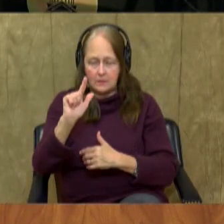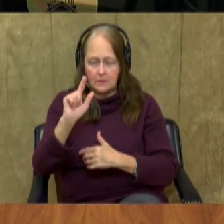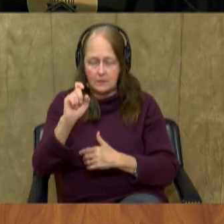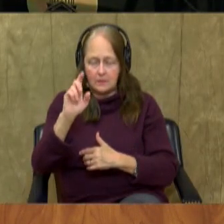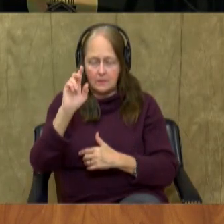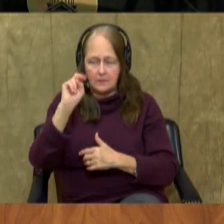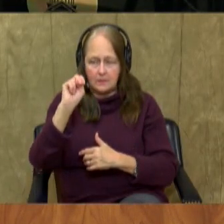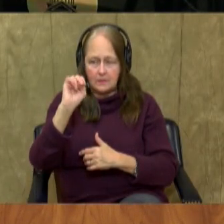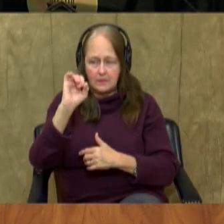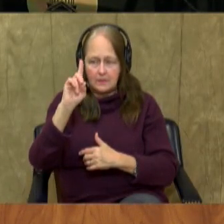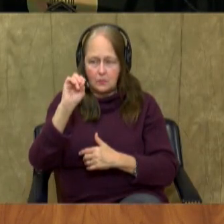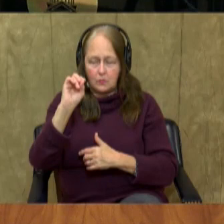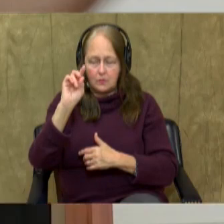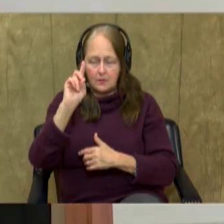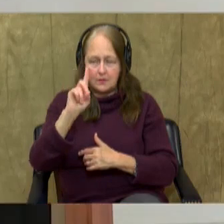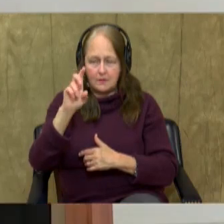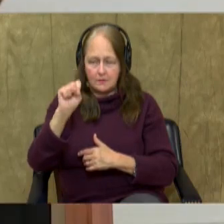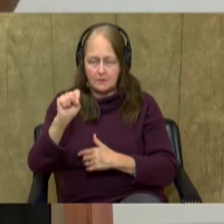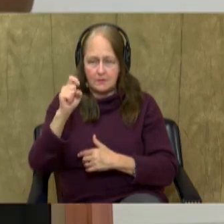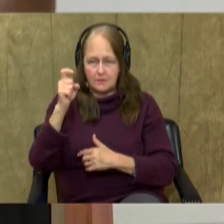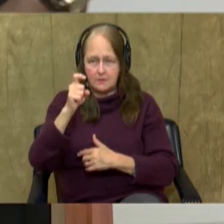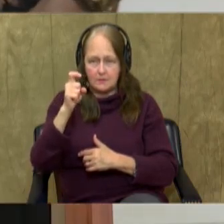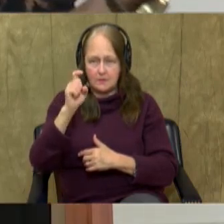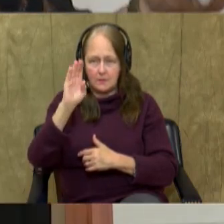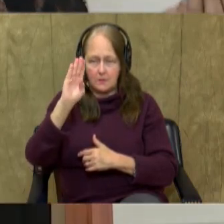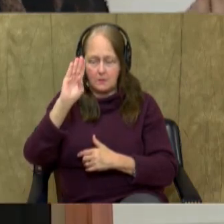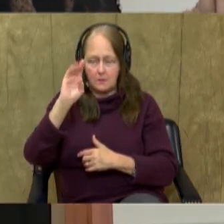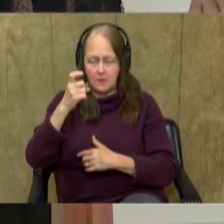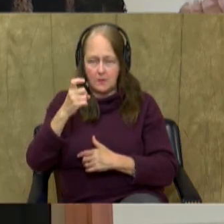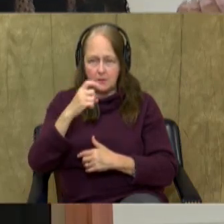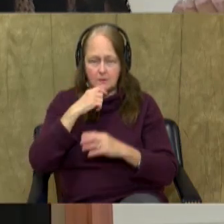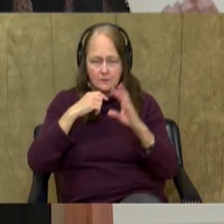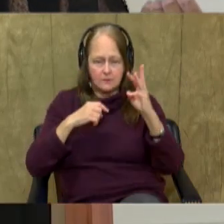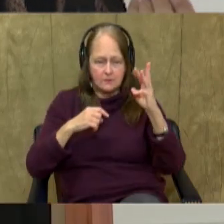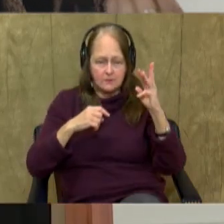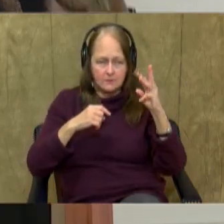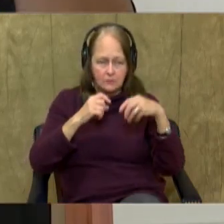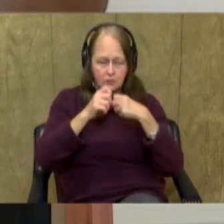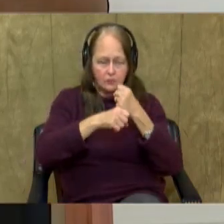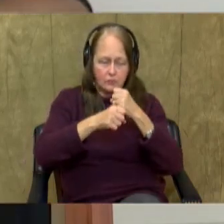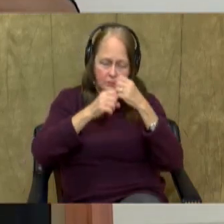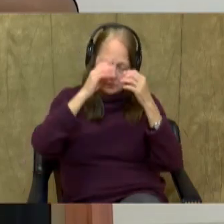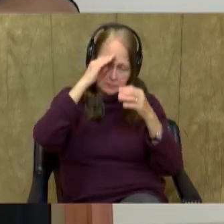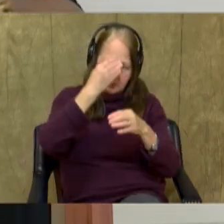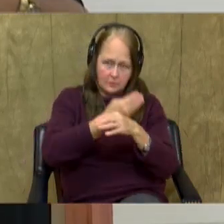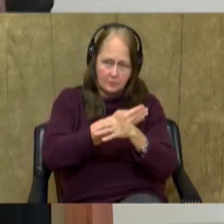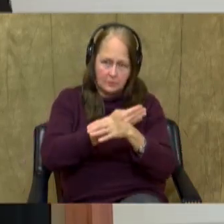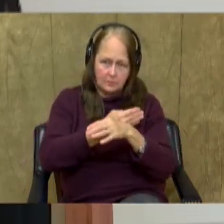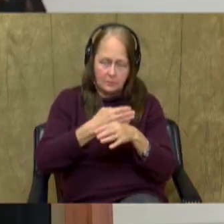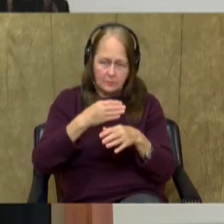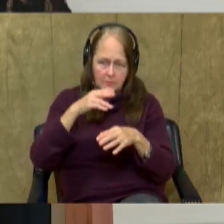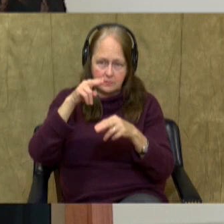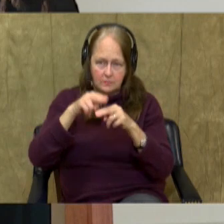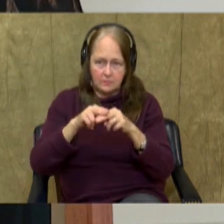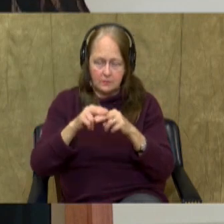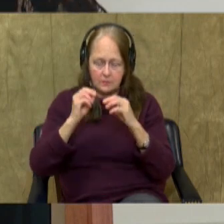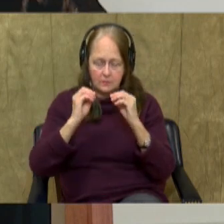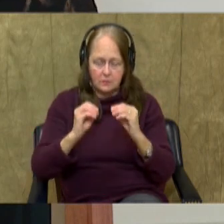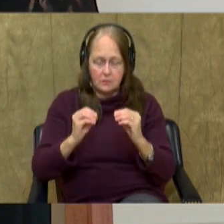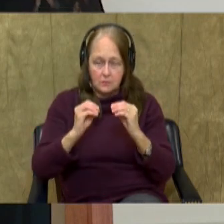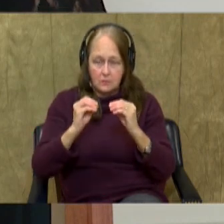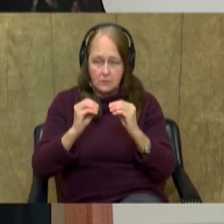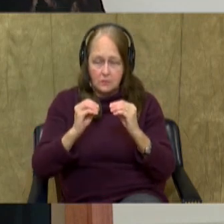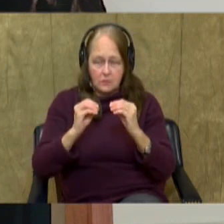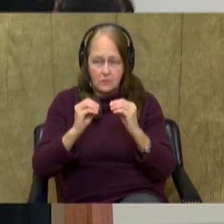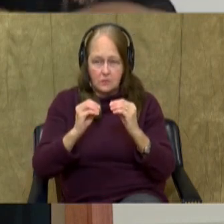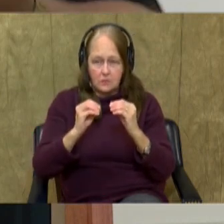DS, even an Xbox, as my 16-year-old son. And it didn't take me sitting down teaching her how to